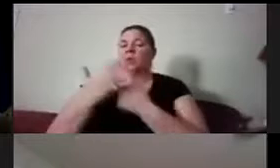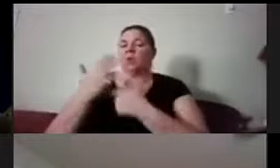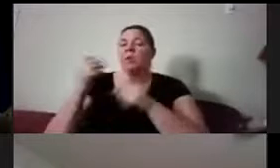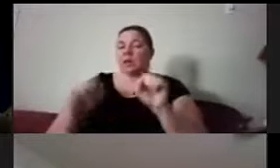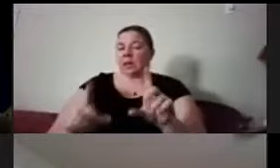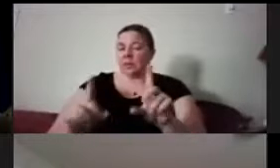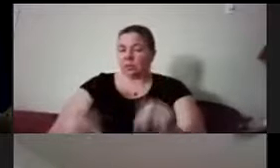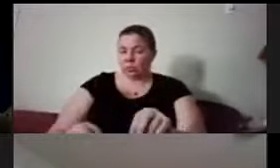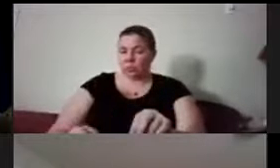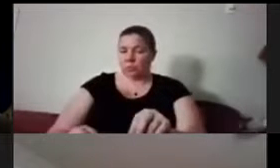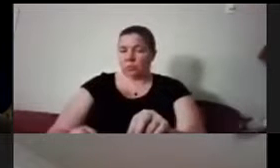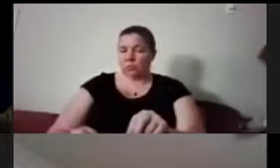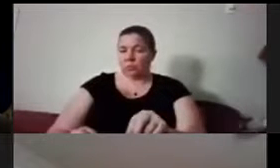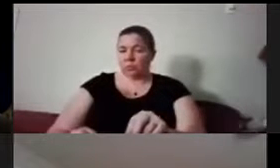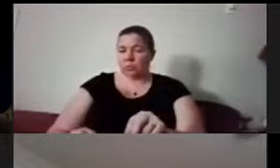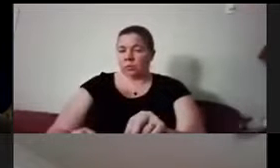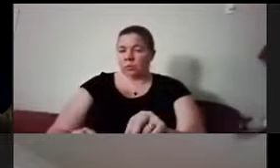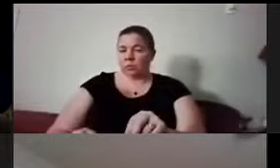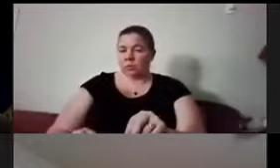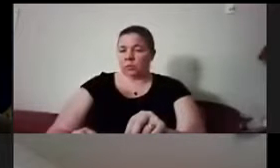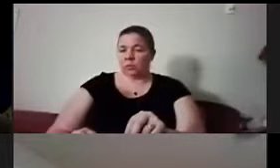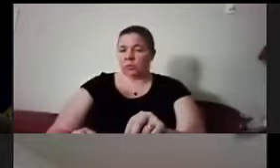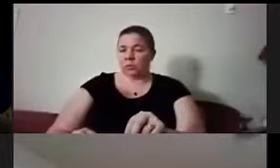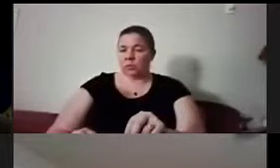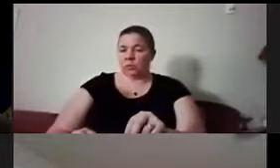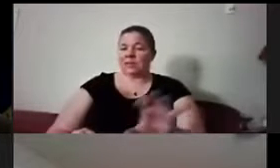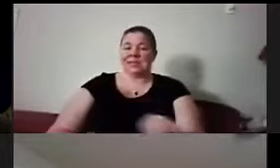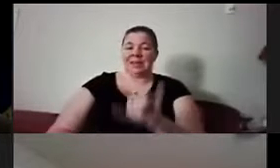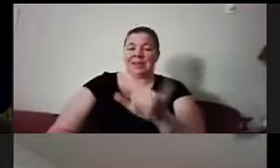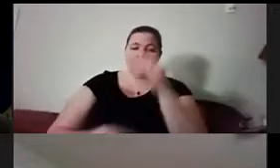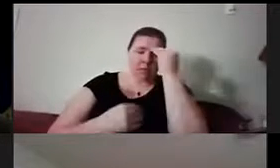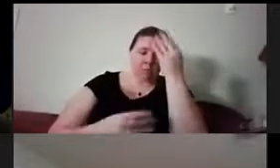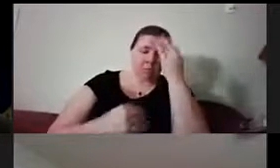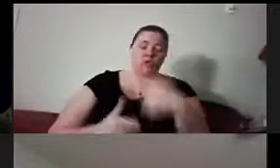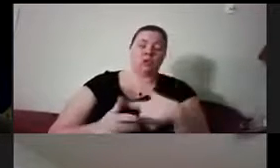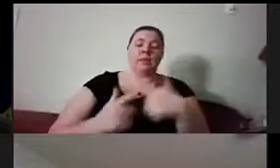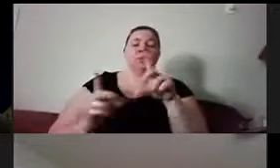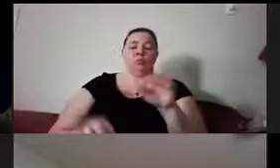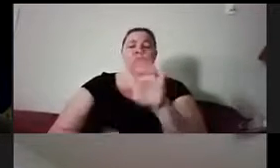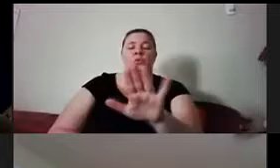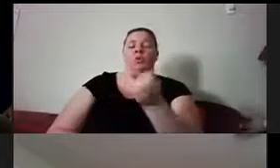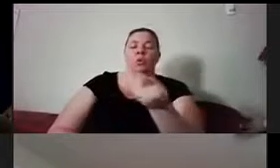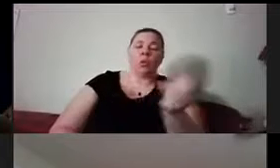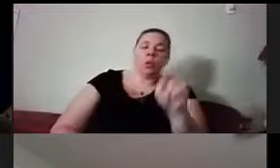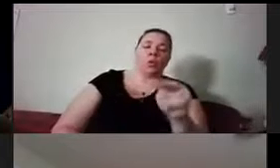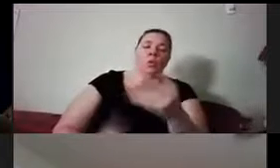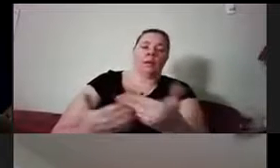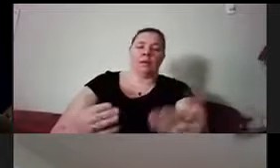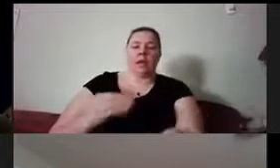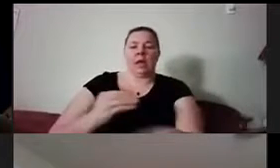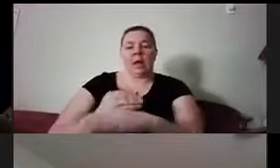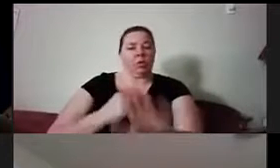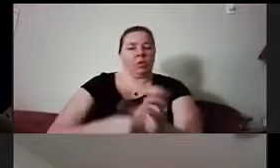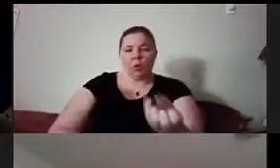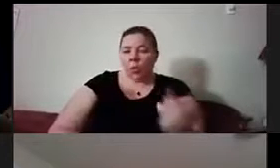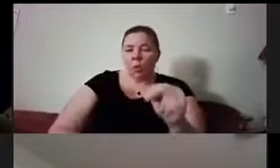is, you know, just take that information and then do your own thing, add your own twist to it. Or